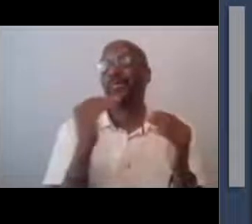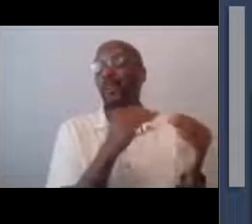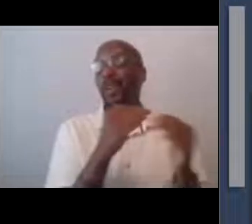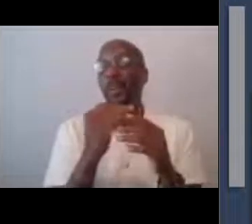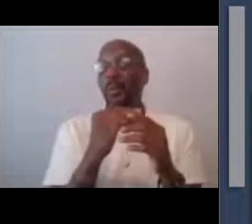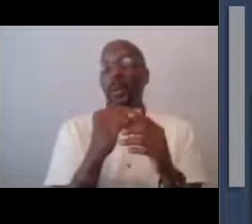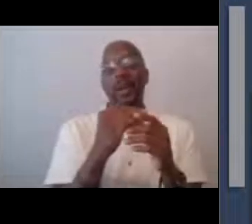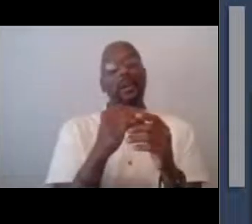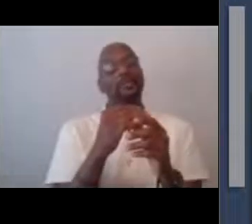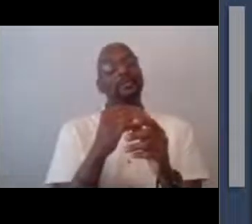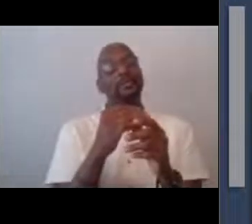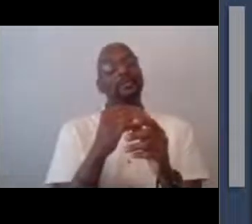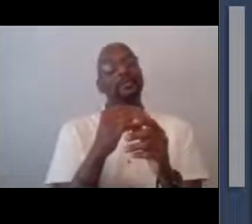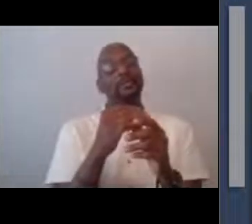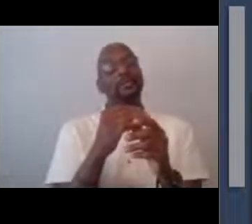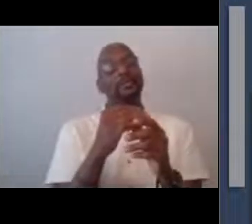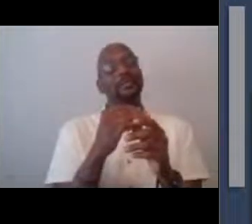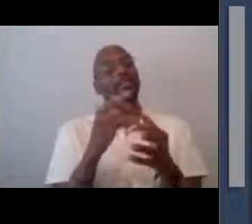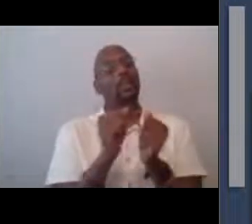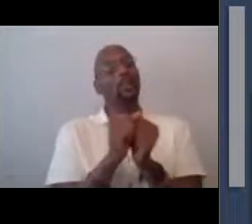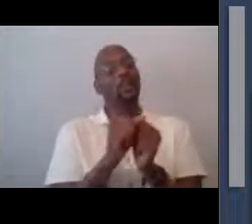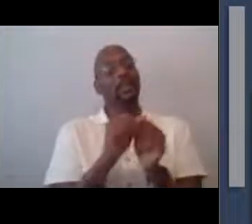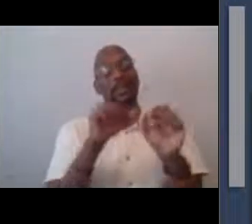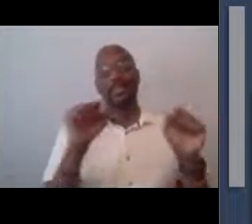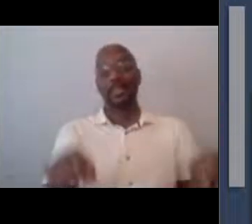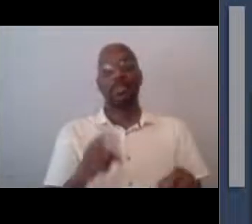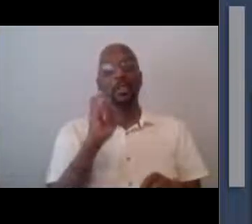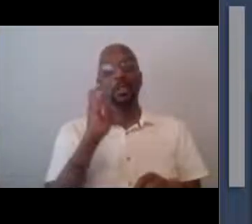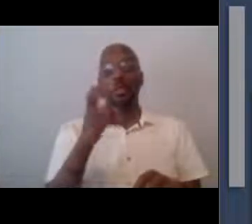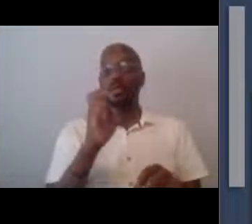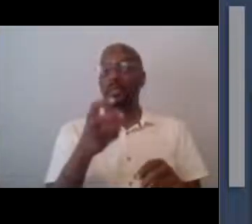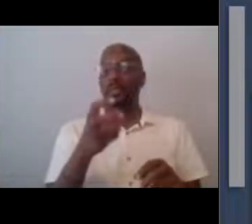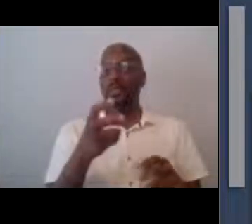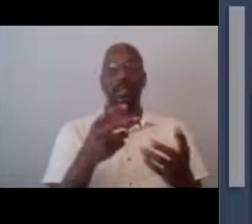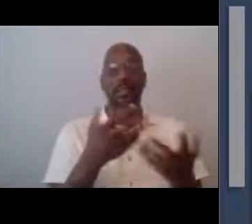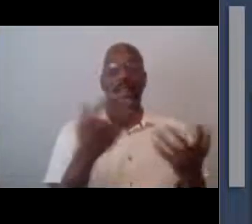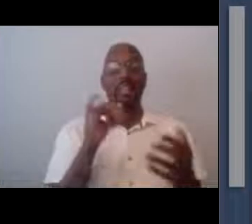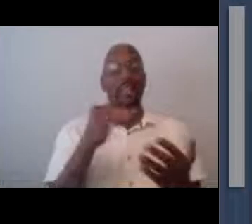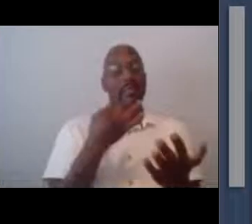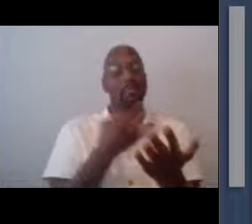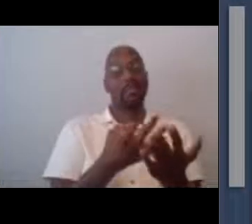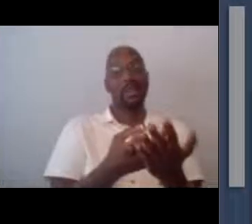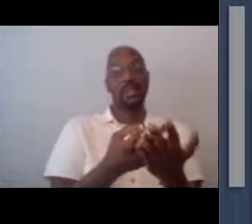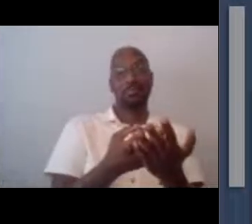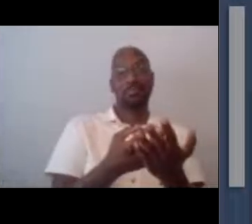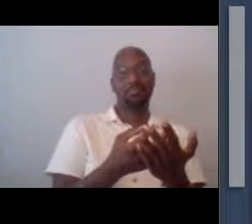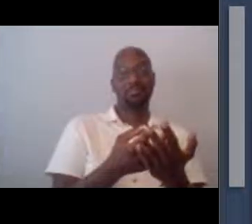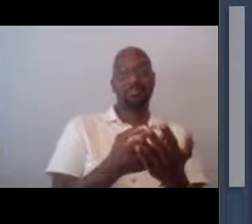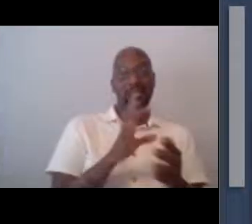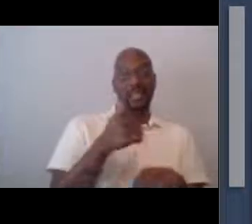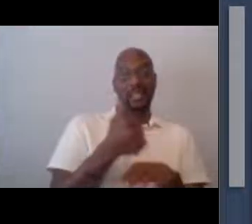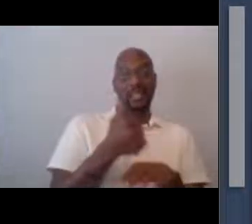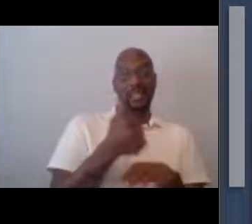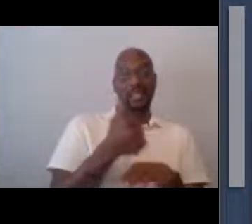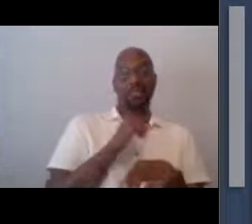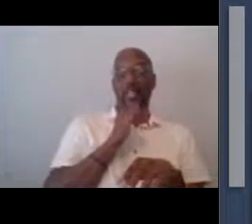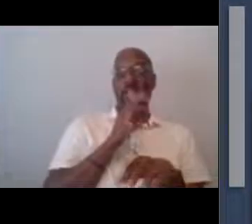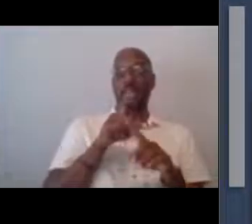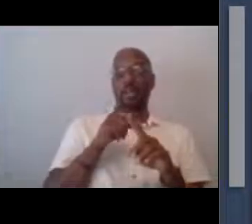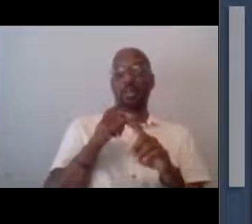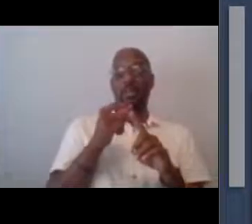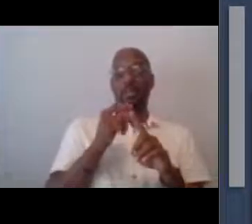transit systems. Mm-hmm. And a lot of that funding that's coming down the pipeline is not talking about those opportunities and how